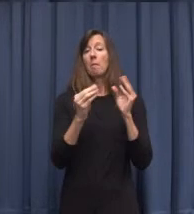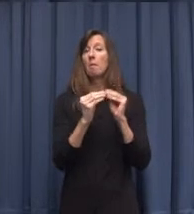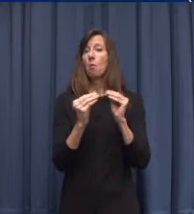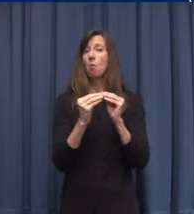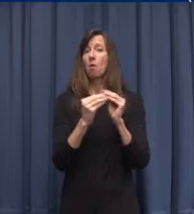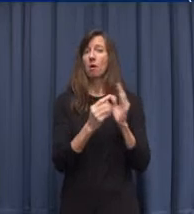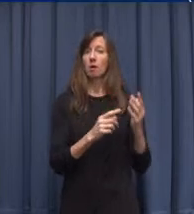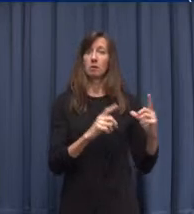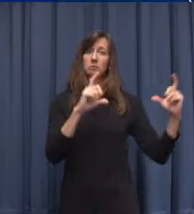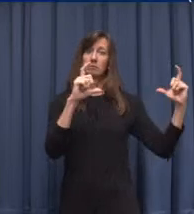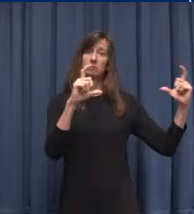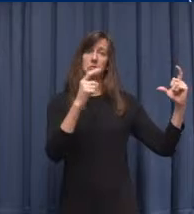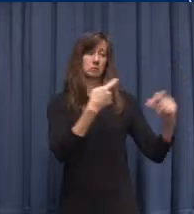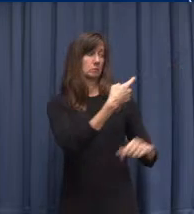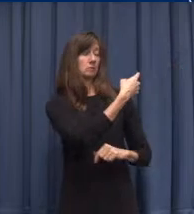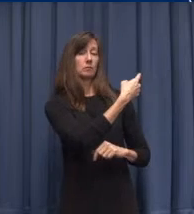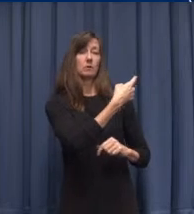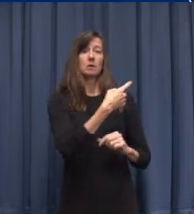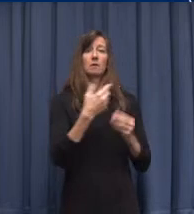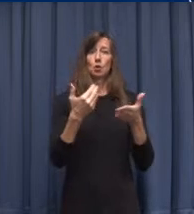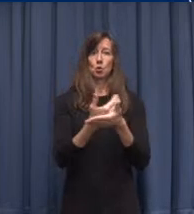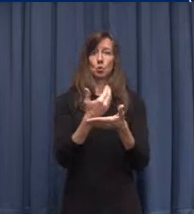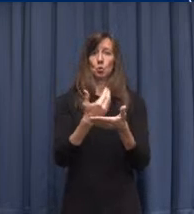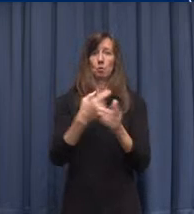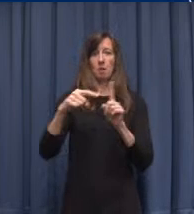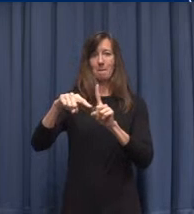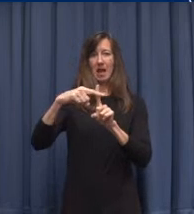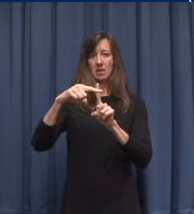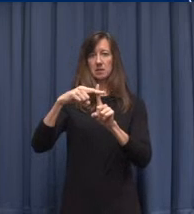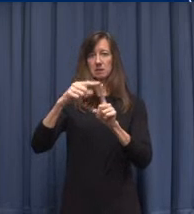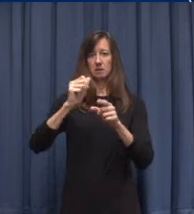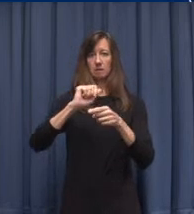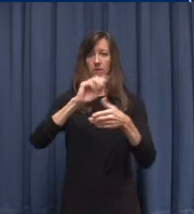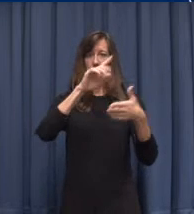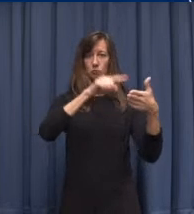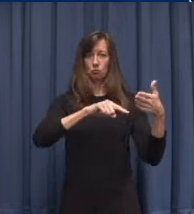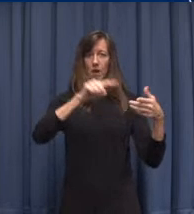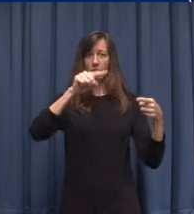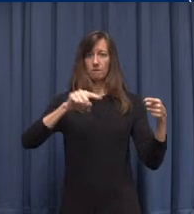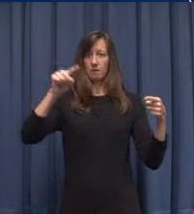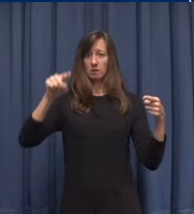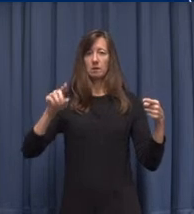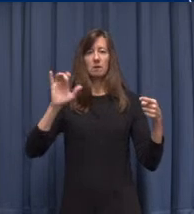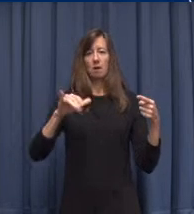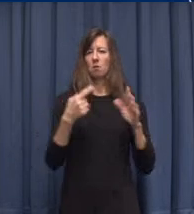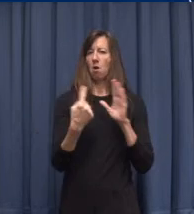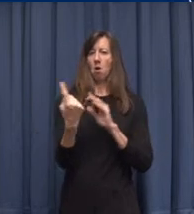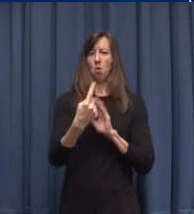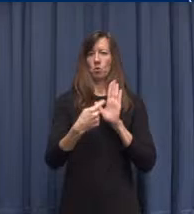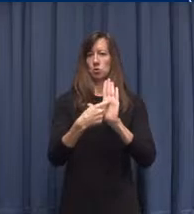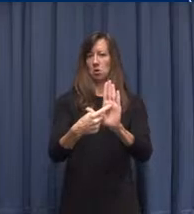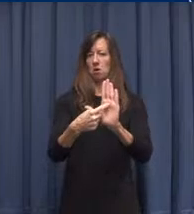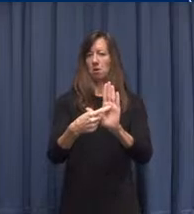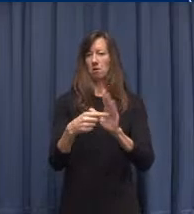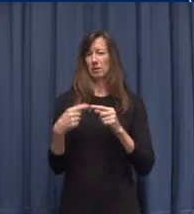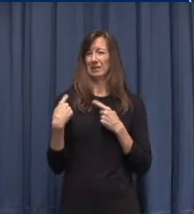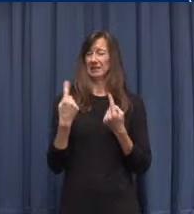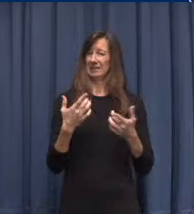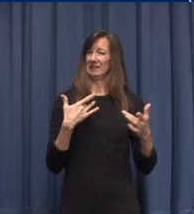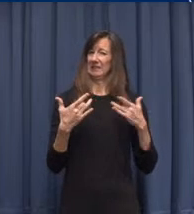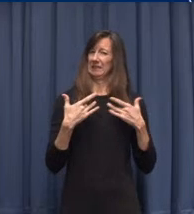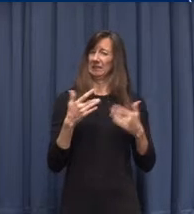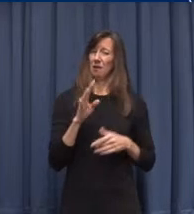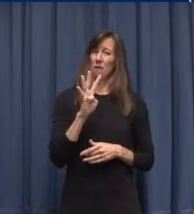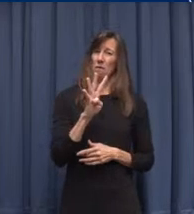we'll put up the graph that we always do. This is one of the most concerning 48-hour periods we've had